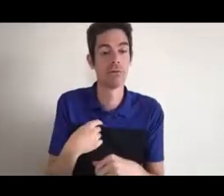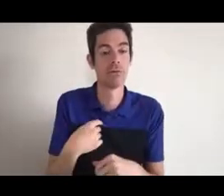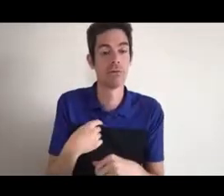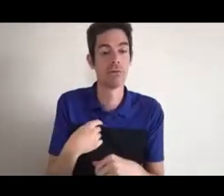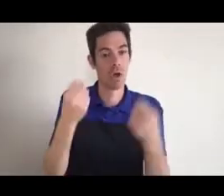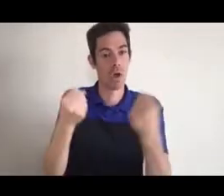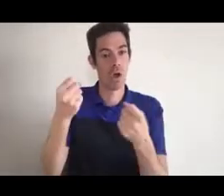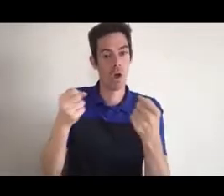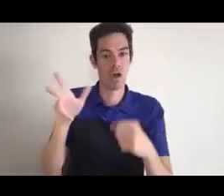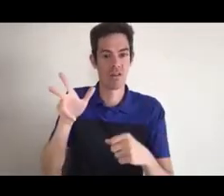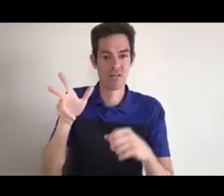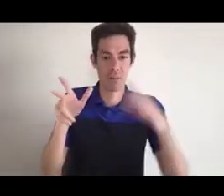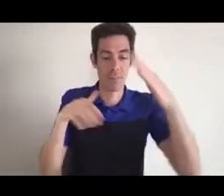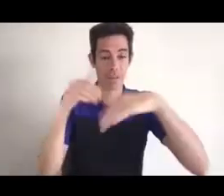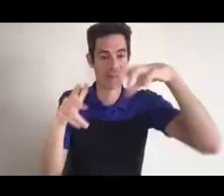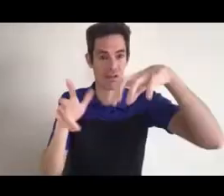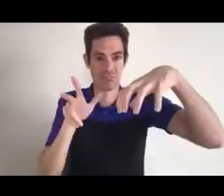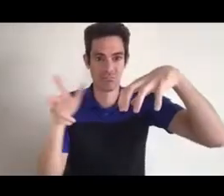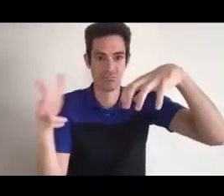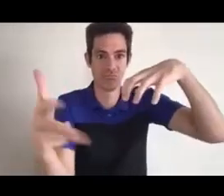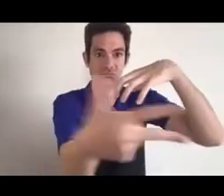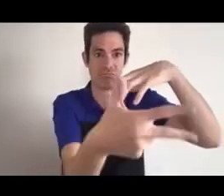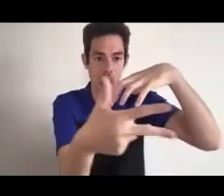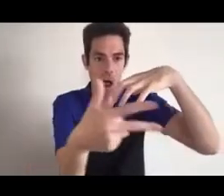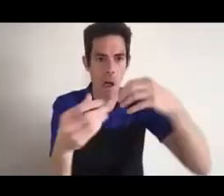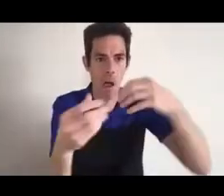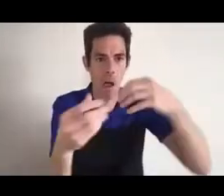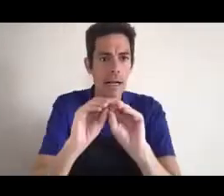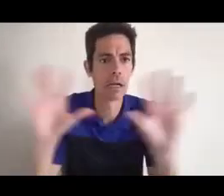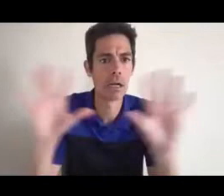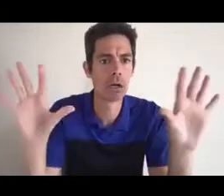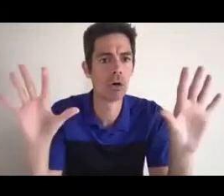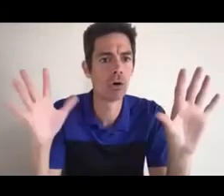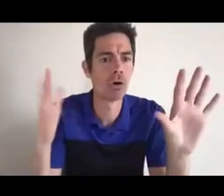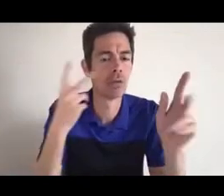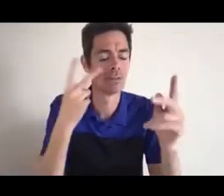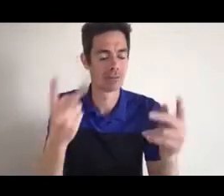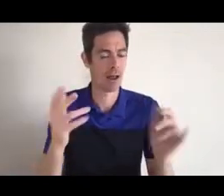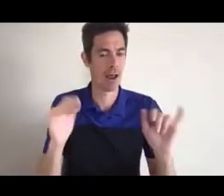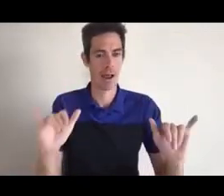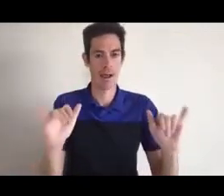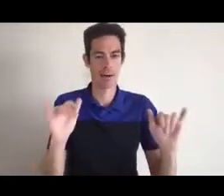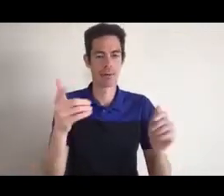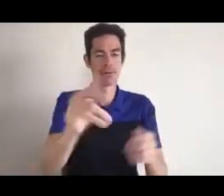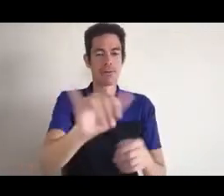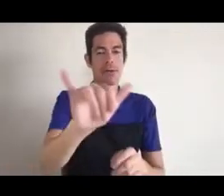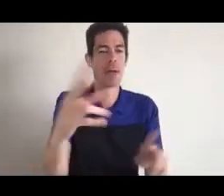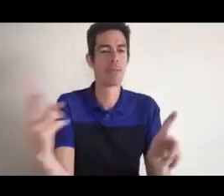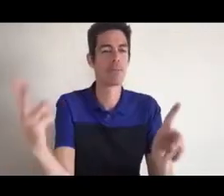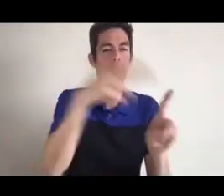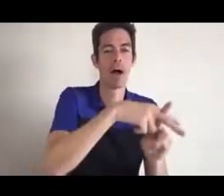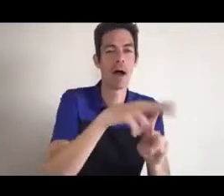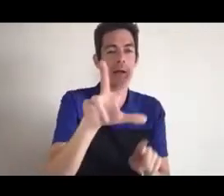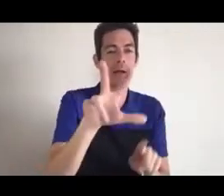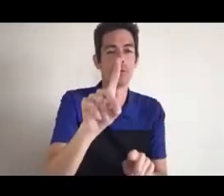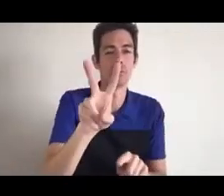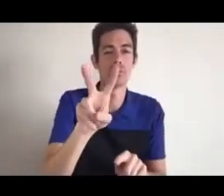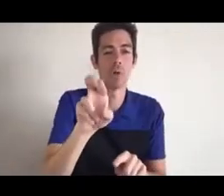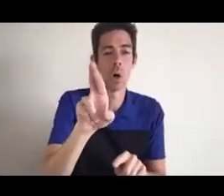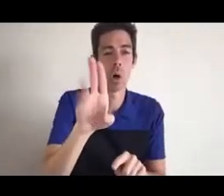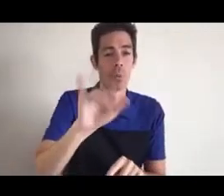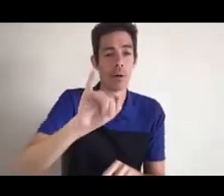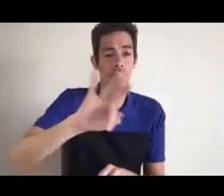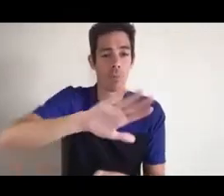with 3D scene, you can see the car and the building shape, and it's much more clear to see, oh, how everything